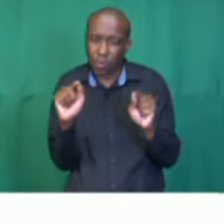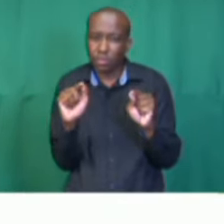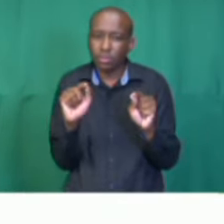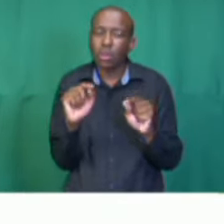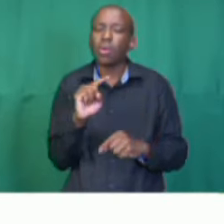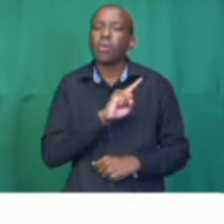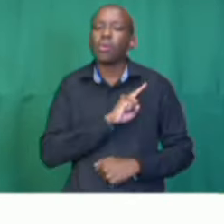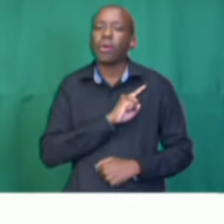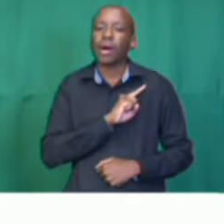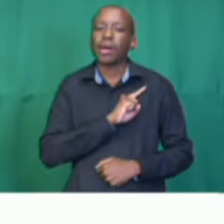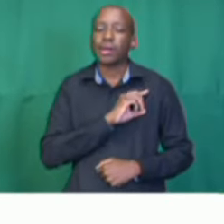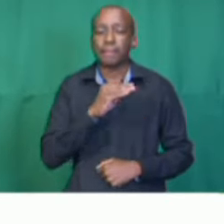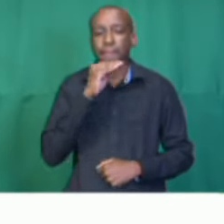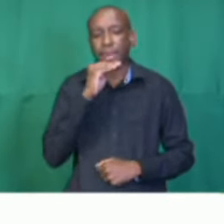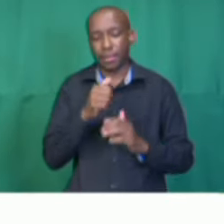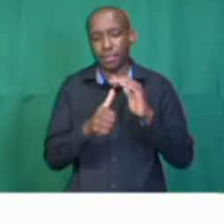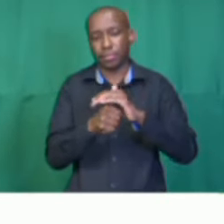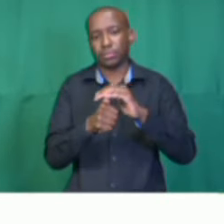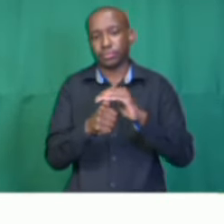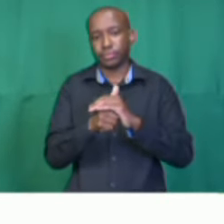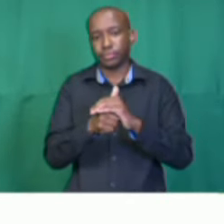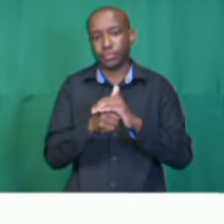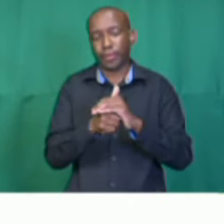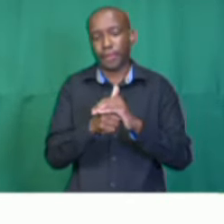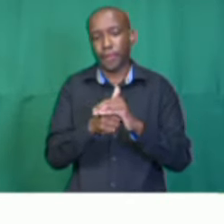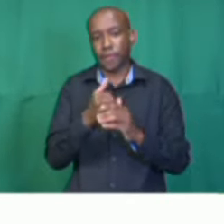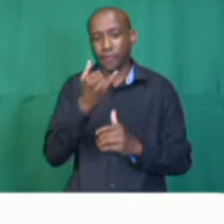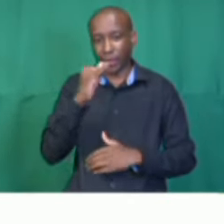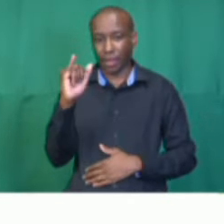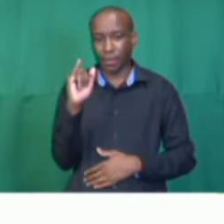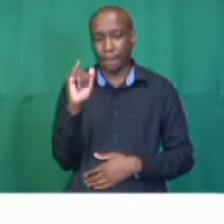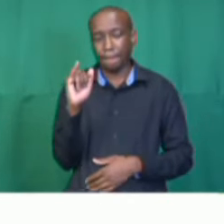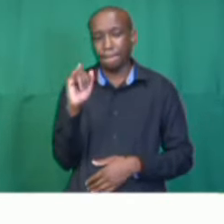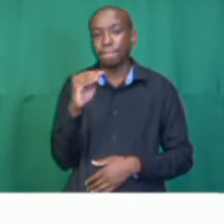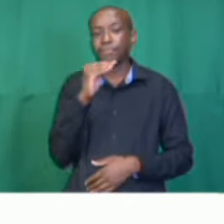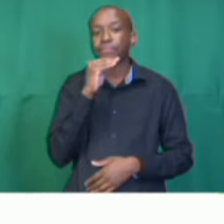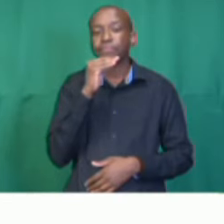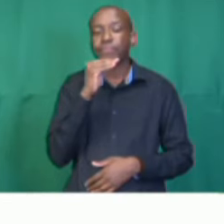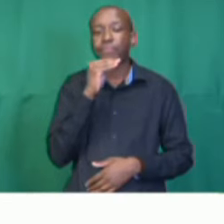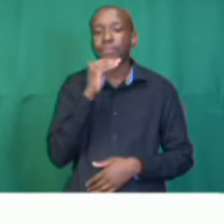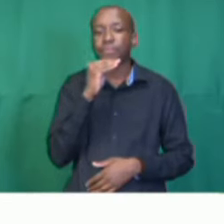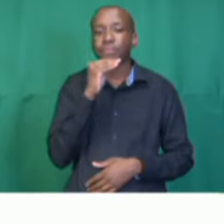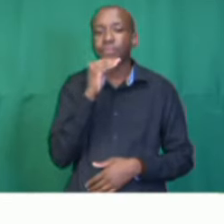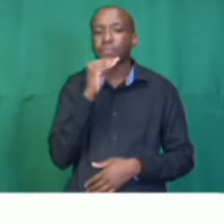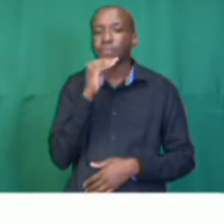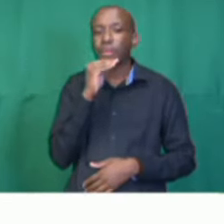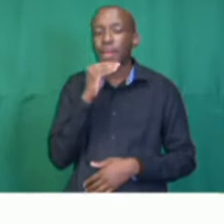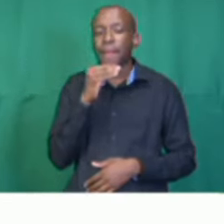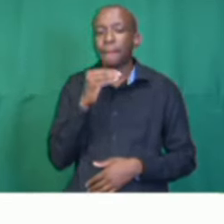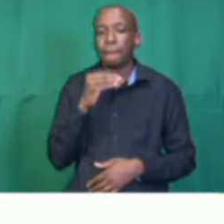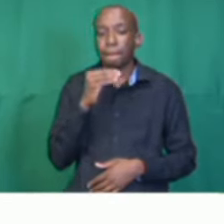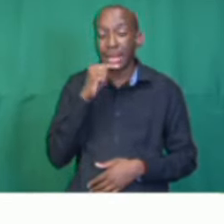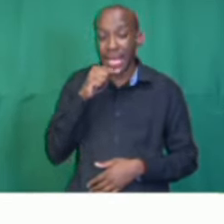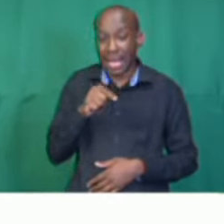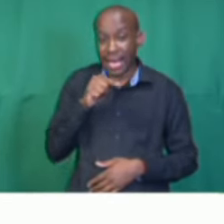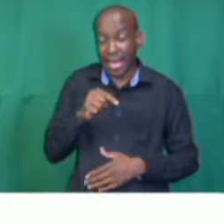certain effect. If you may take notice, the first phrase, obviously it is a main clause because